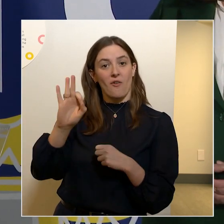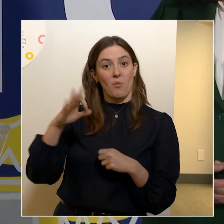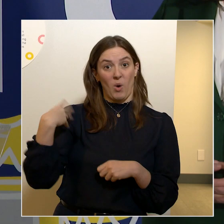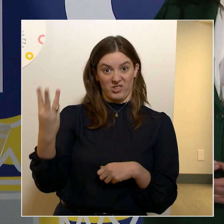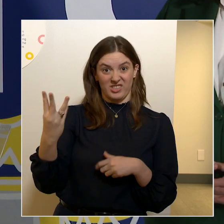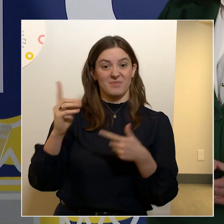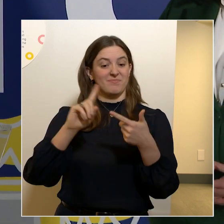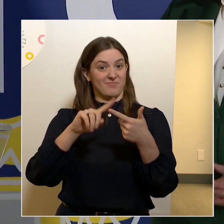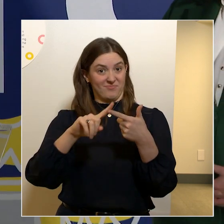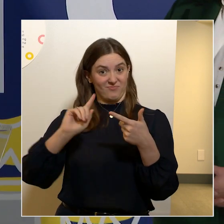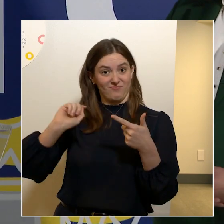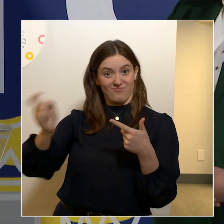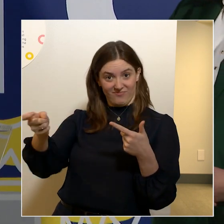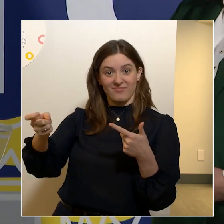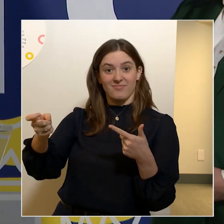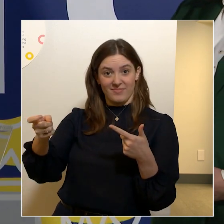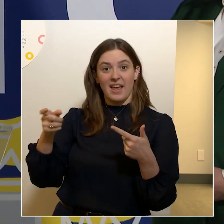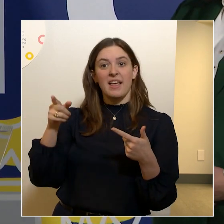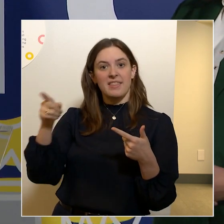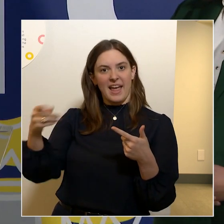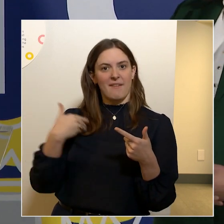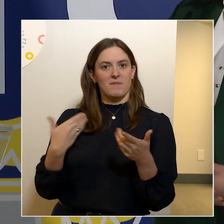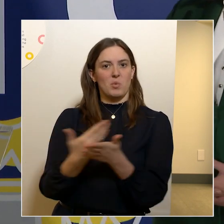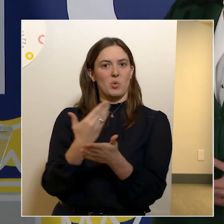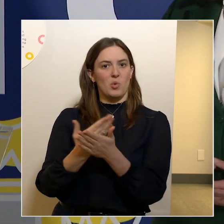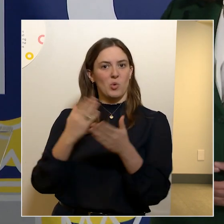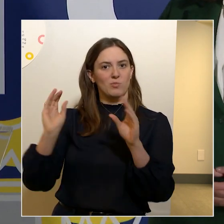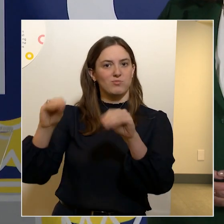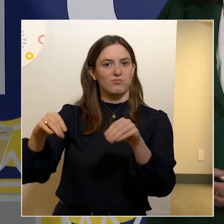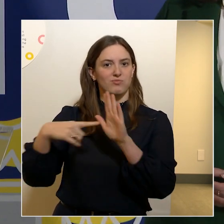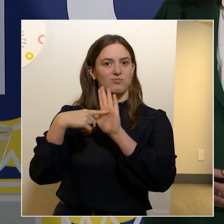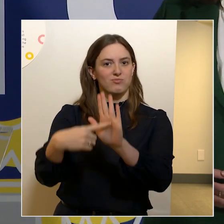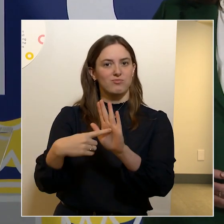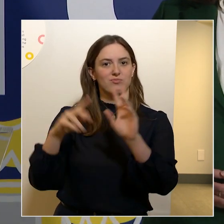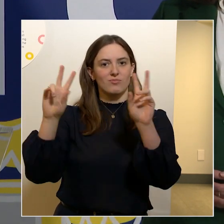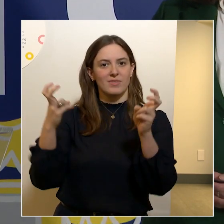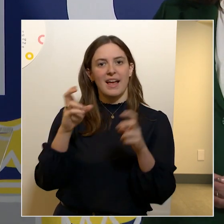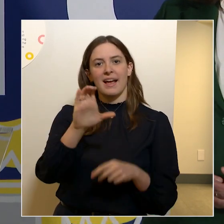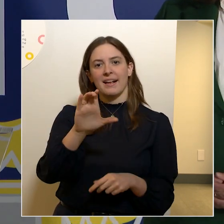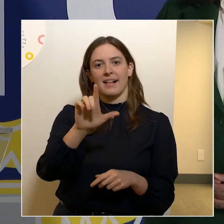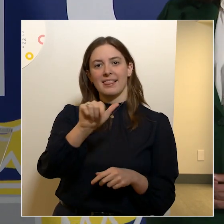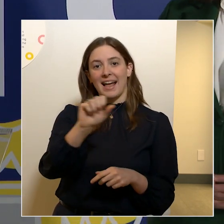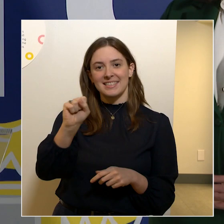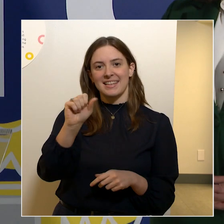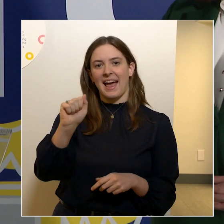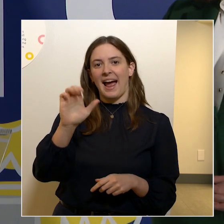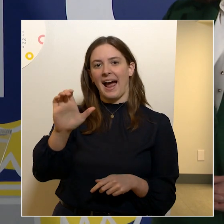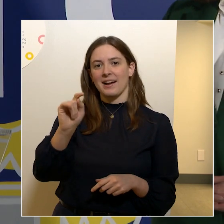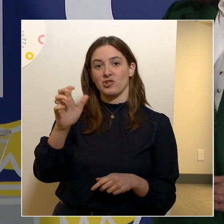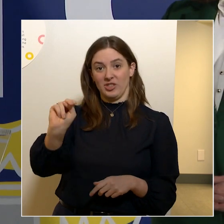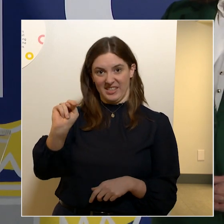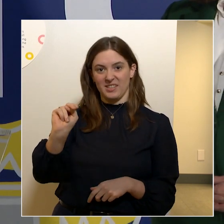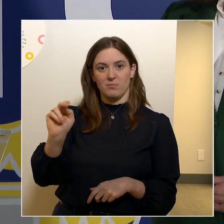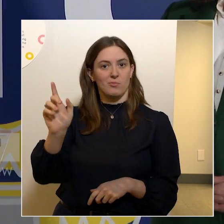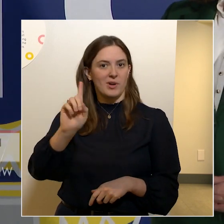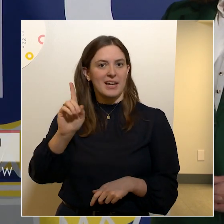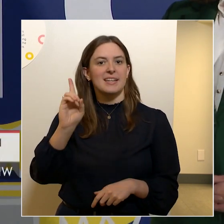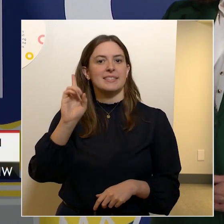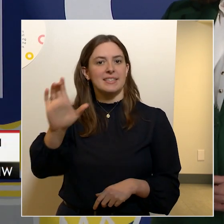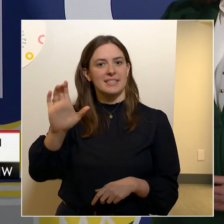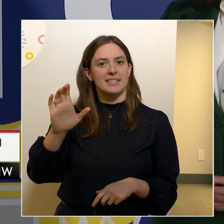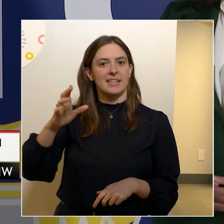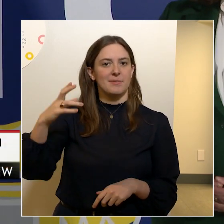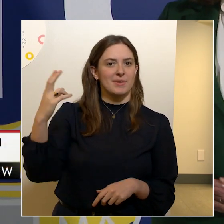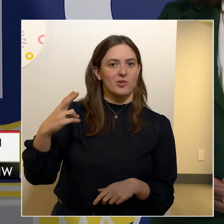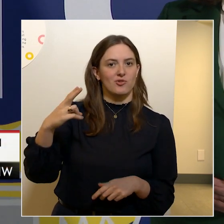which is installing the class action exhibit at the DC History Center at the Carnegie Library, another